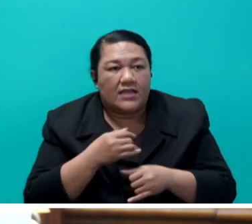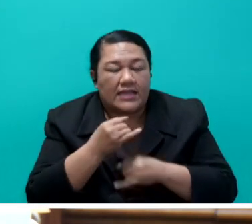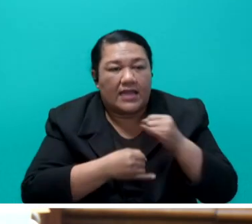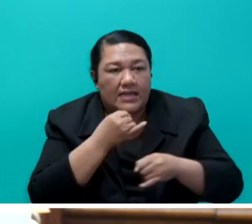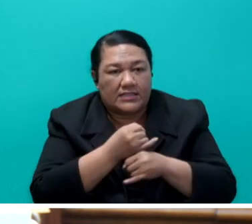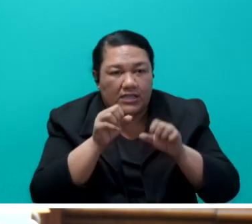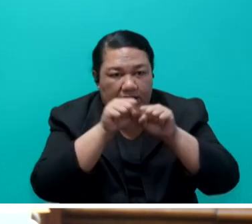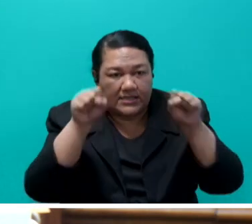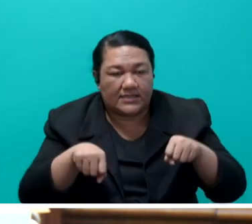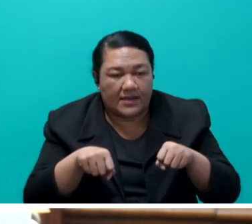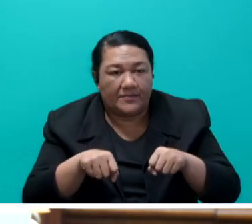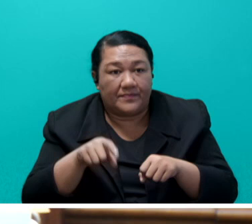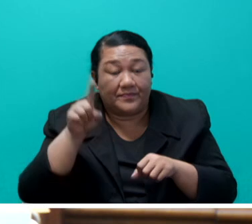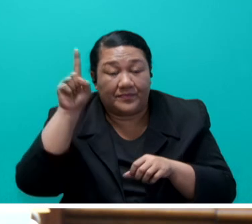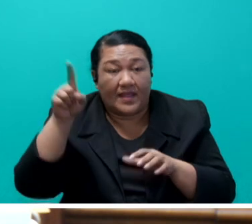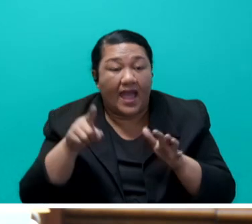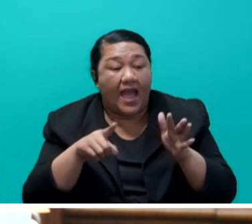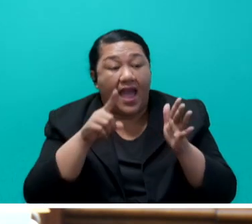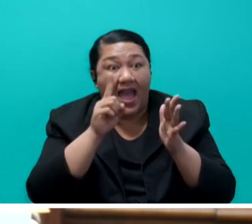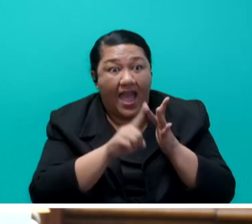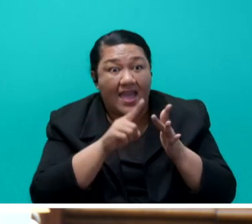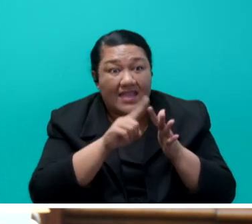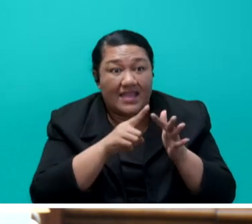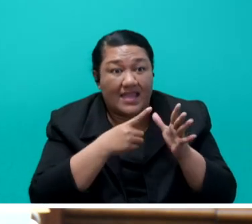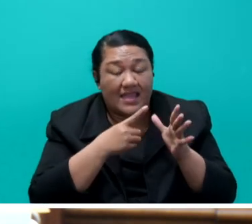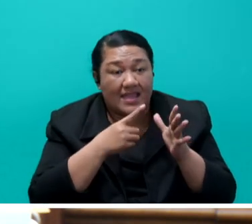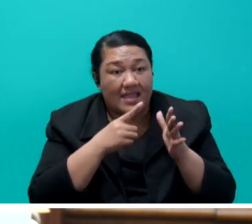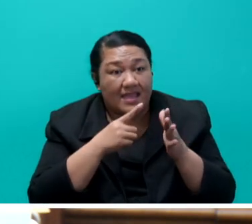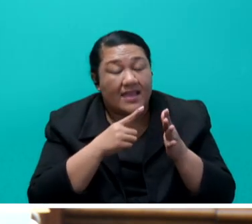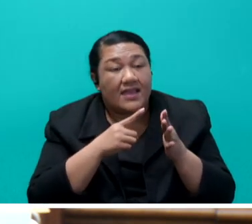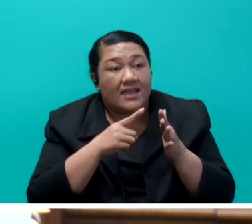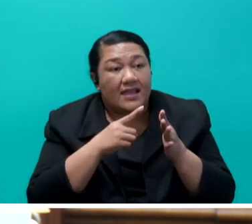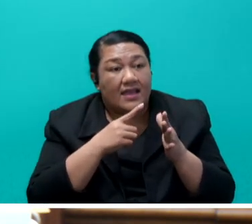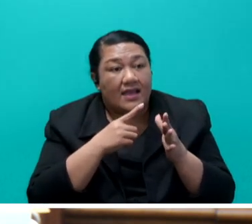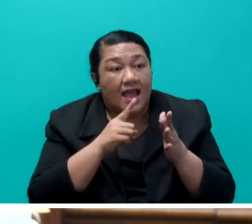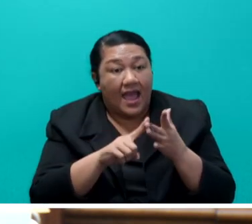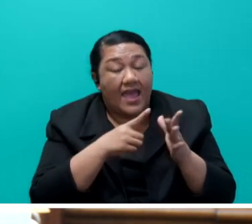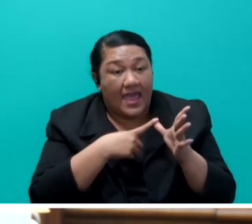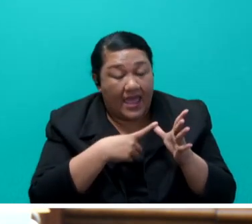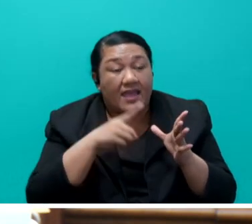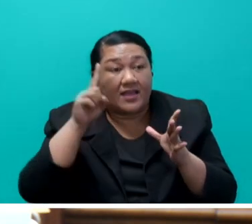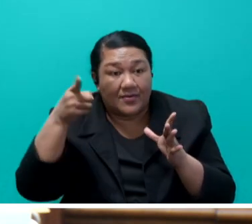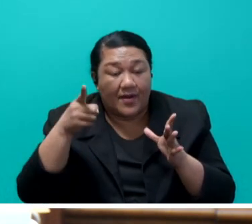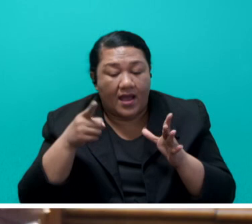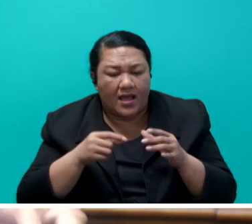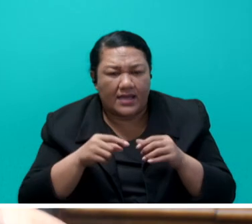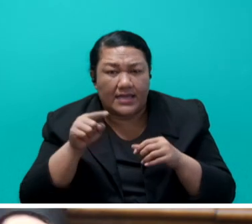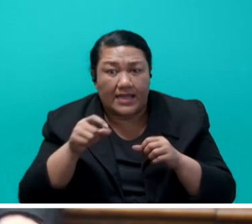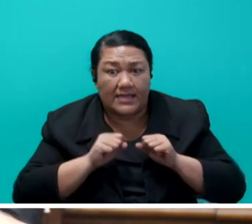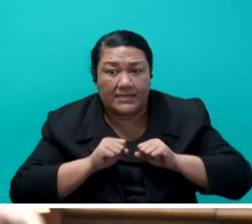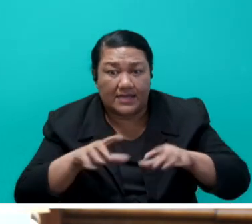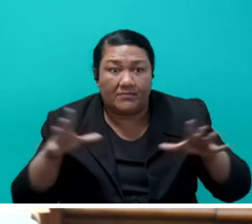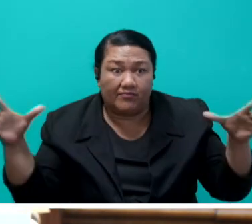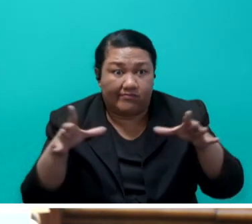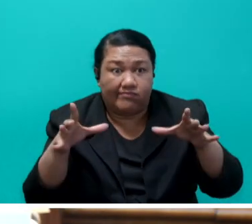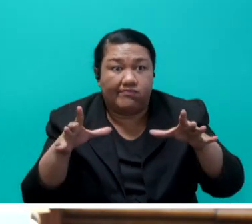mentioned by IAEA are reviewed annually by the UN General Assembly based on estimates